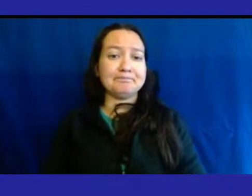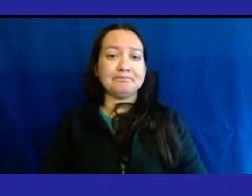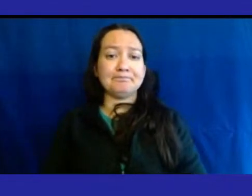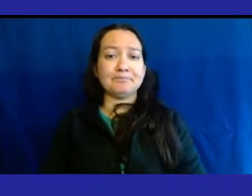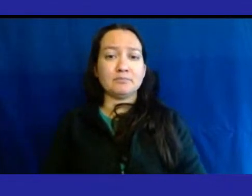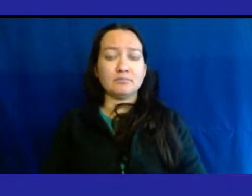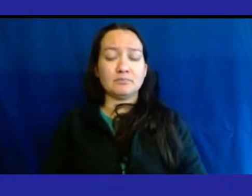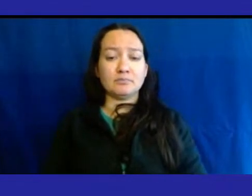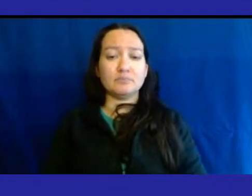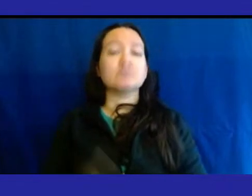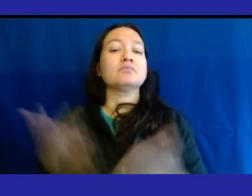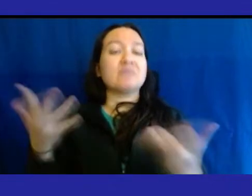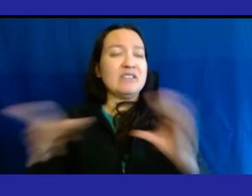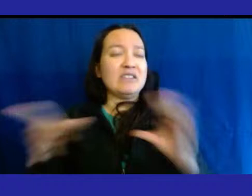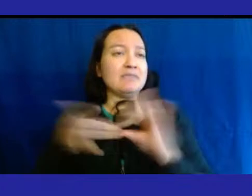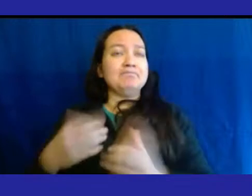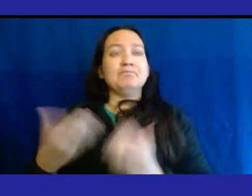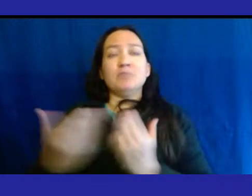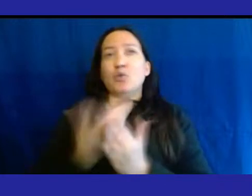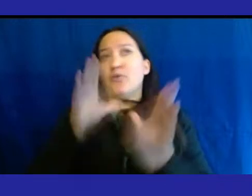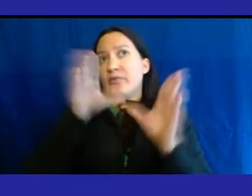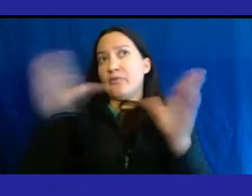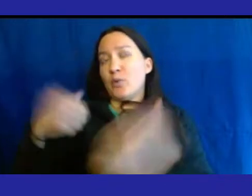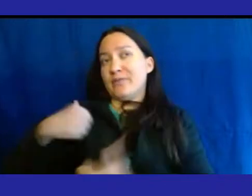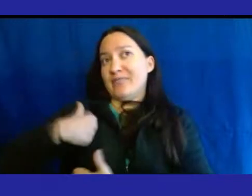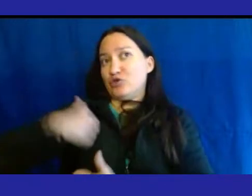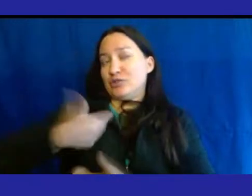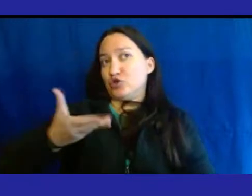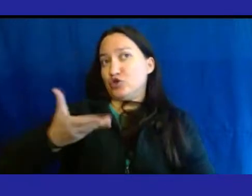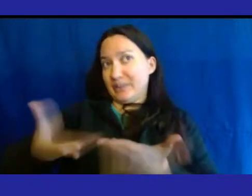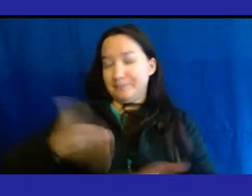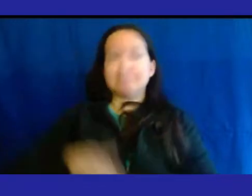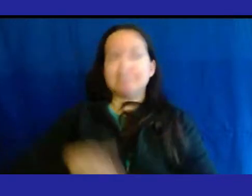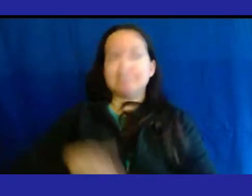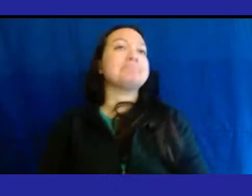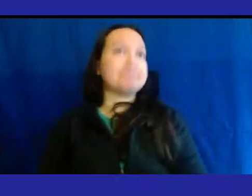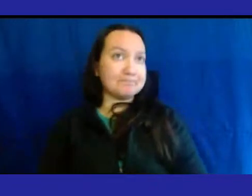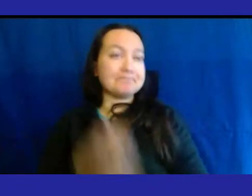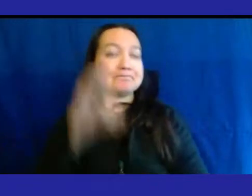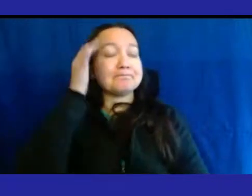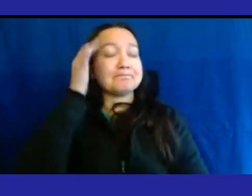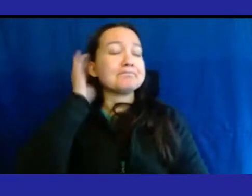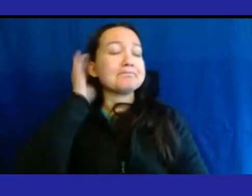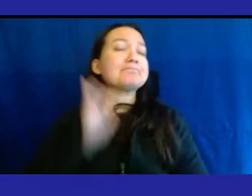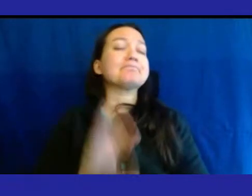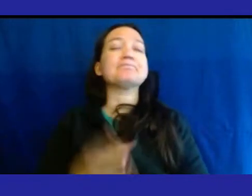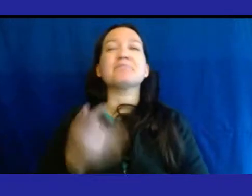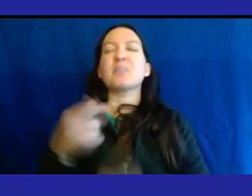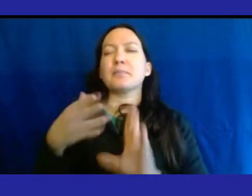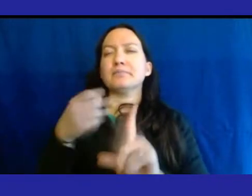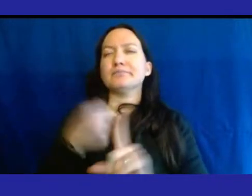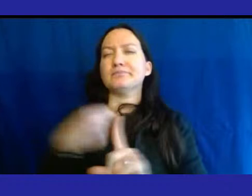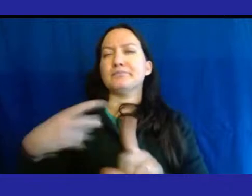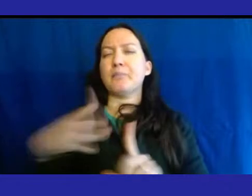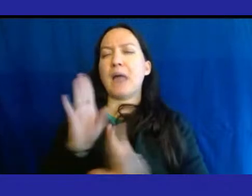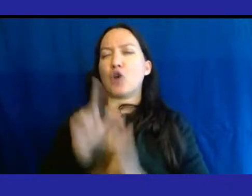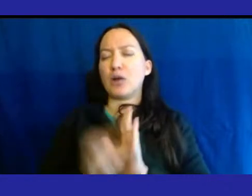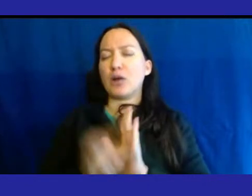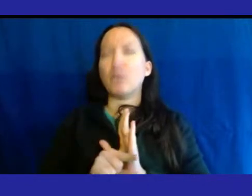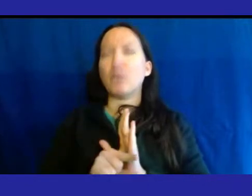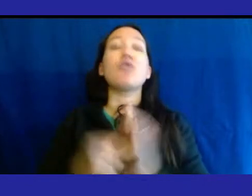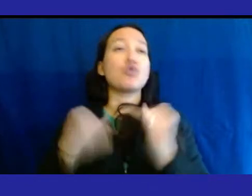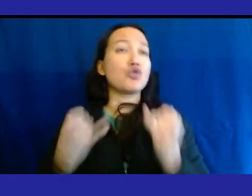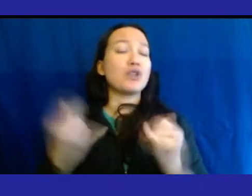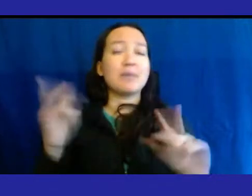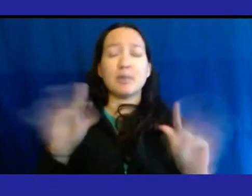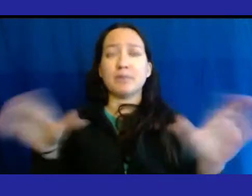I also mentioned our new focus on veteran services, and so to provide you with a little bit of background on this, we currently have a population,